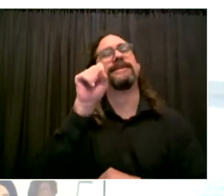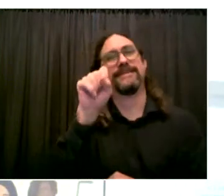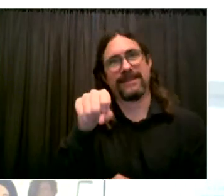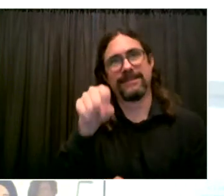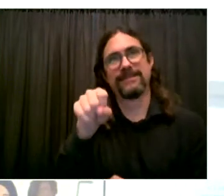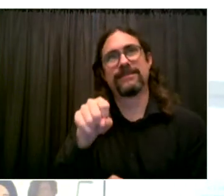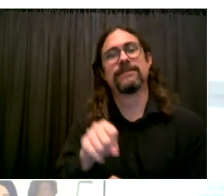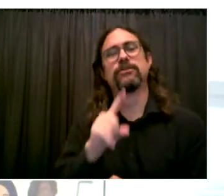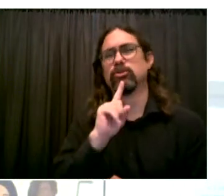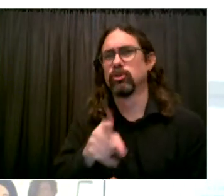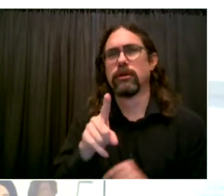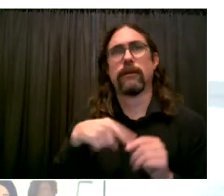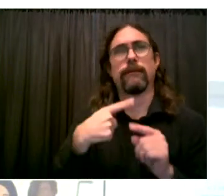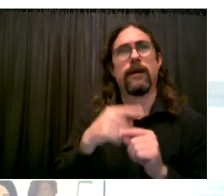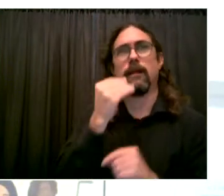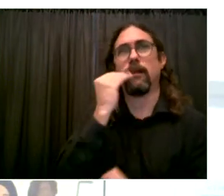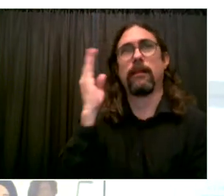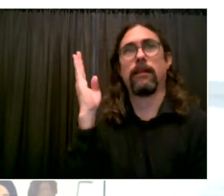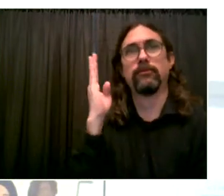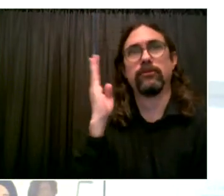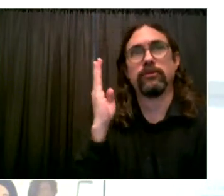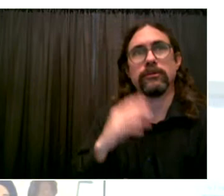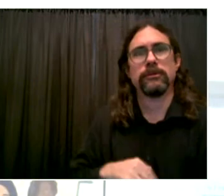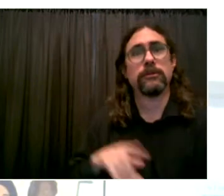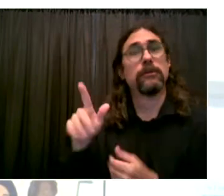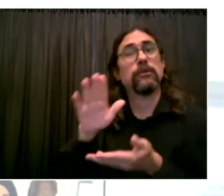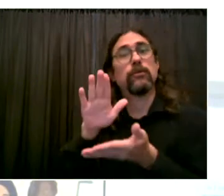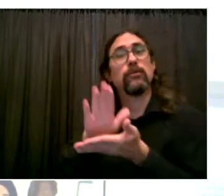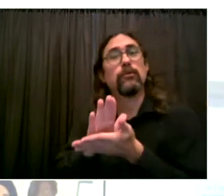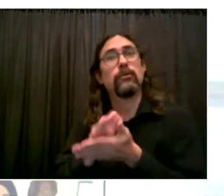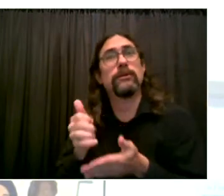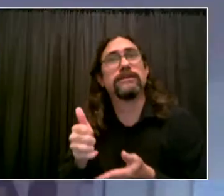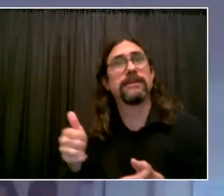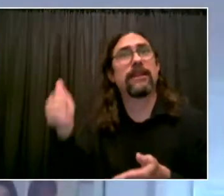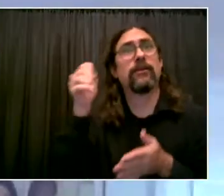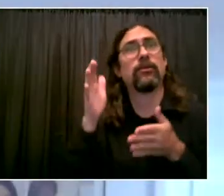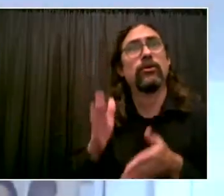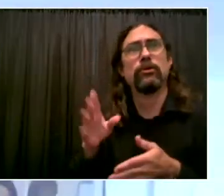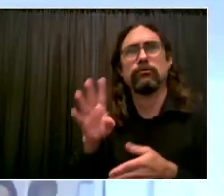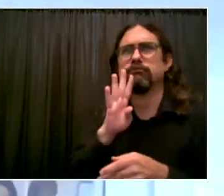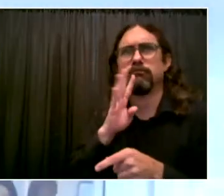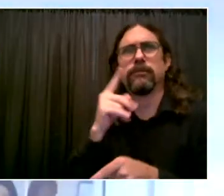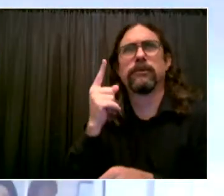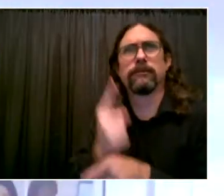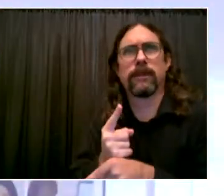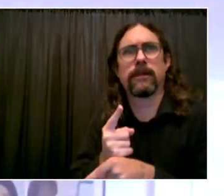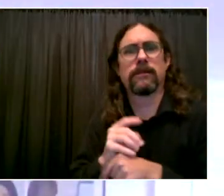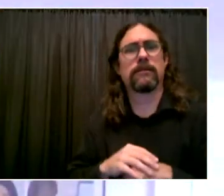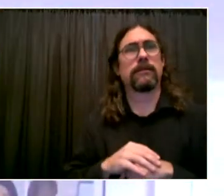said, there are additional safeguards that are being put into place, particularly when